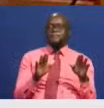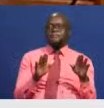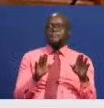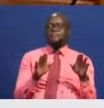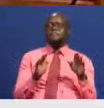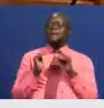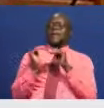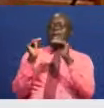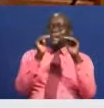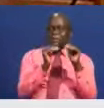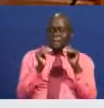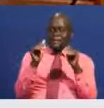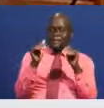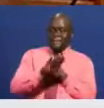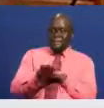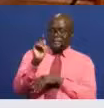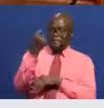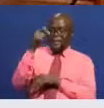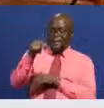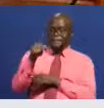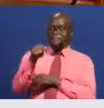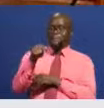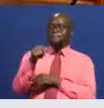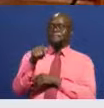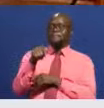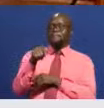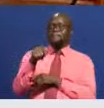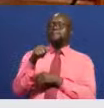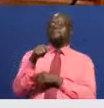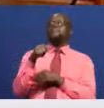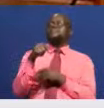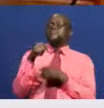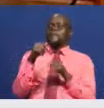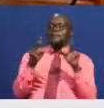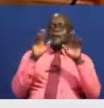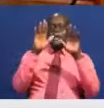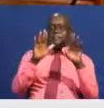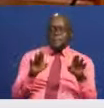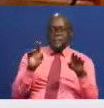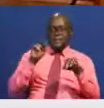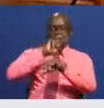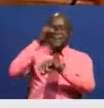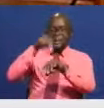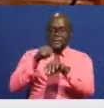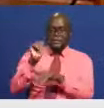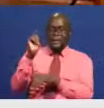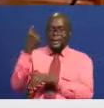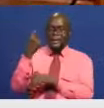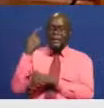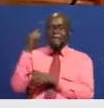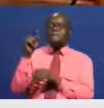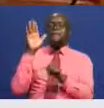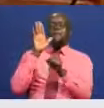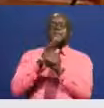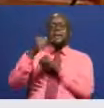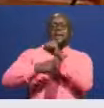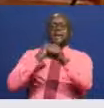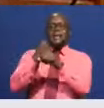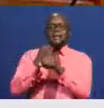know, democratic space of this country as an indelible mark in the nation, Kenya, for many years to